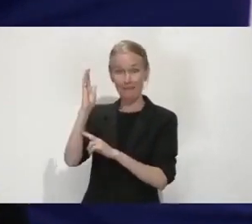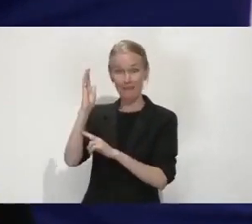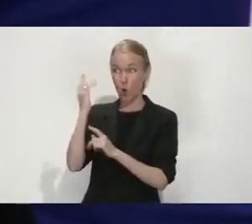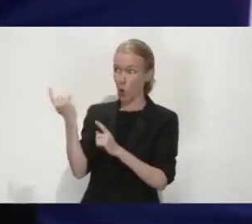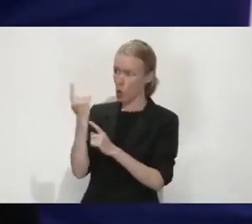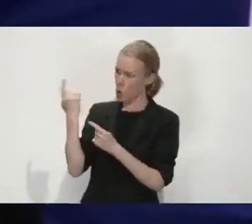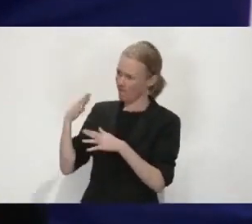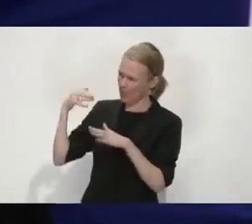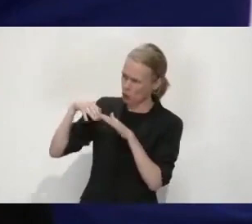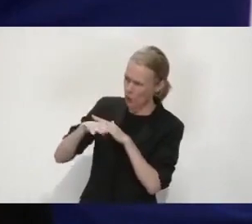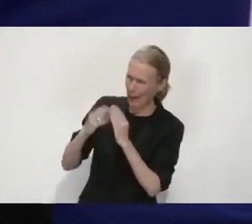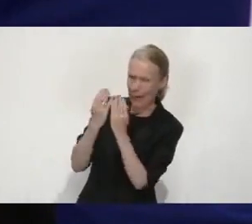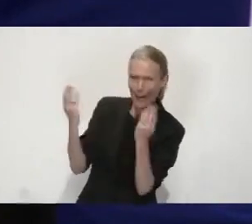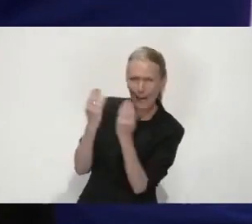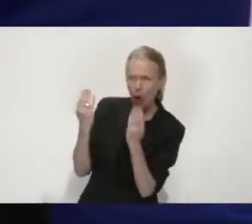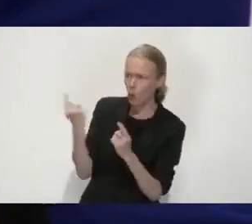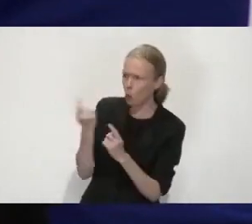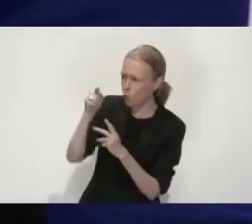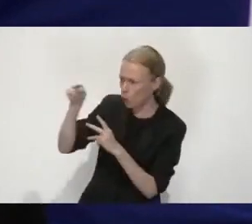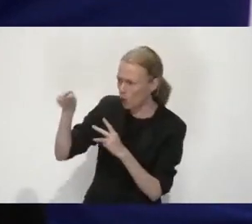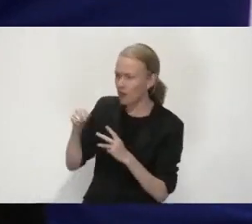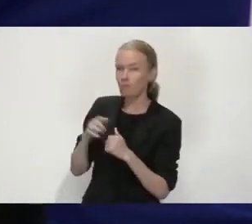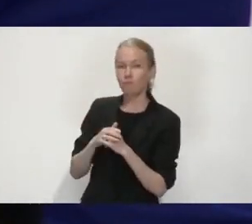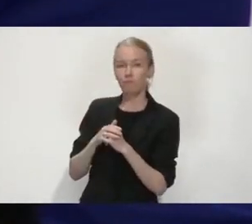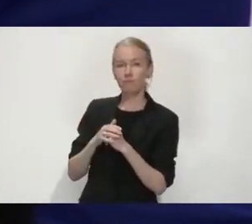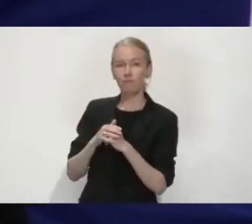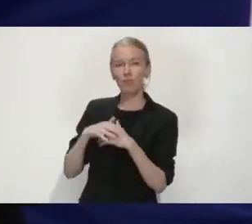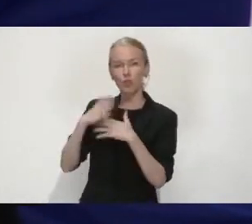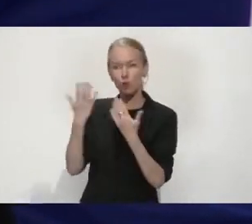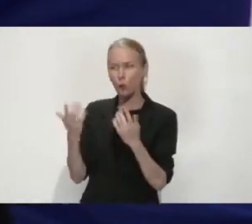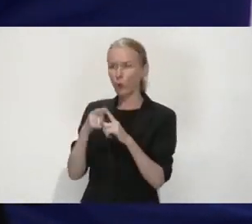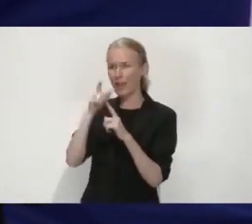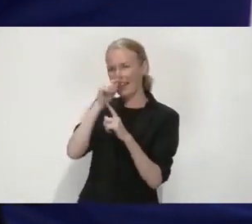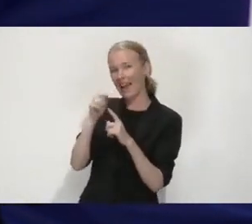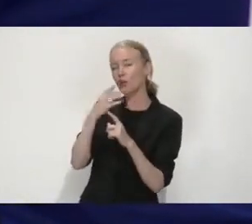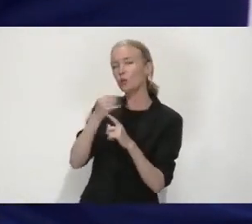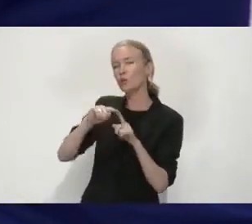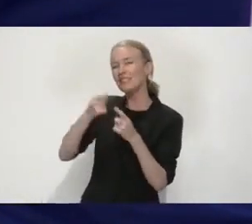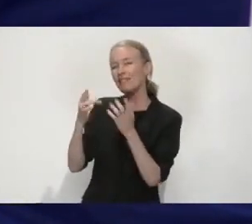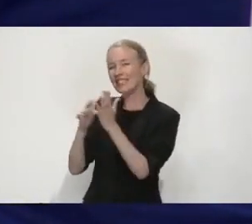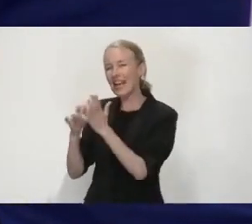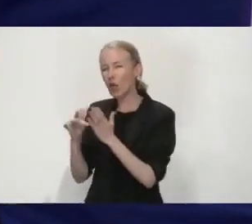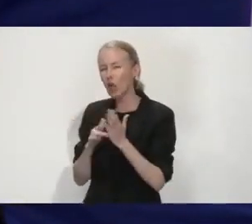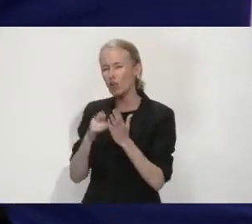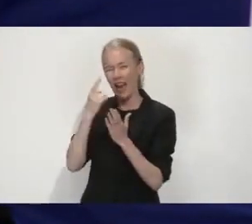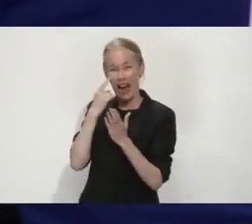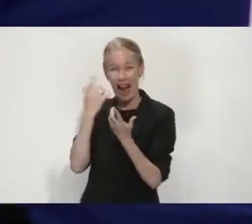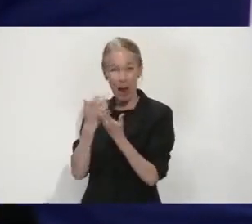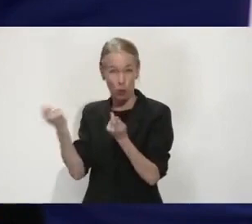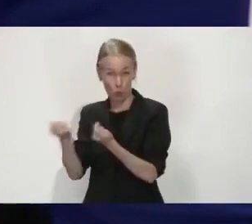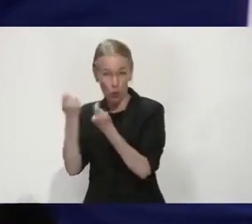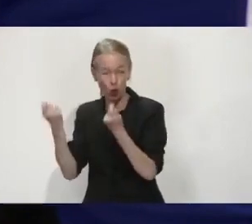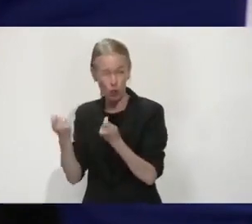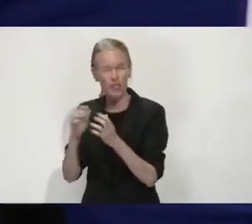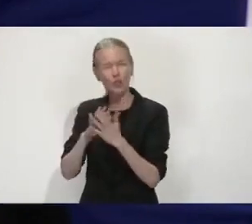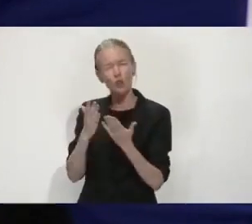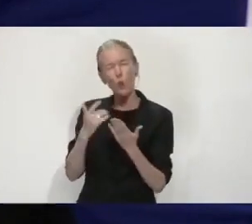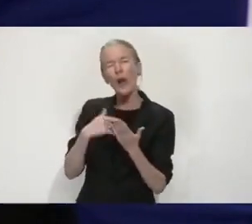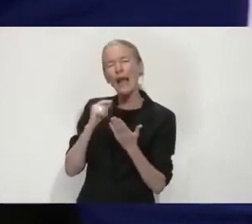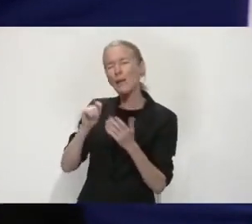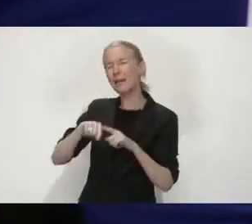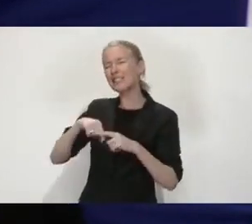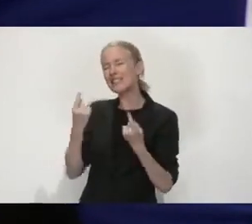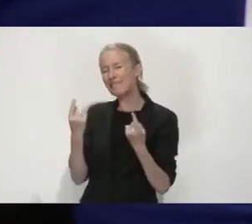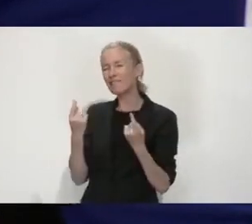our facilities and then see what interactions returnees have with those. So we're thinking about how we can use the technology in a slightly different